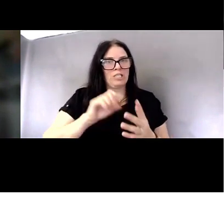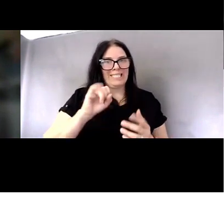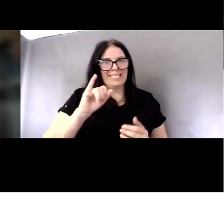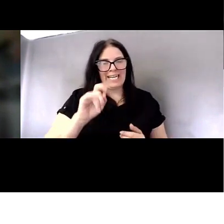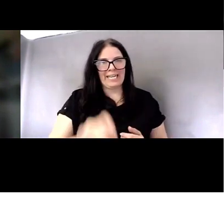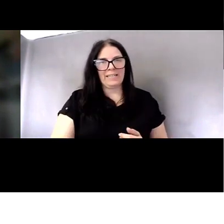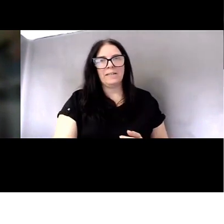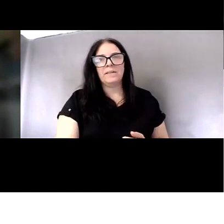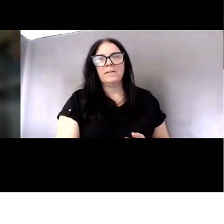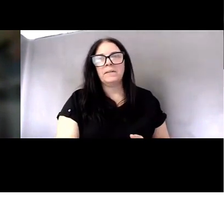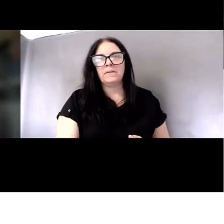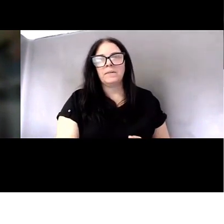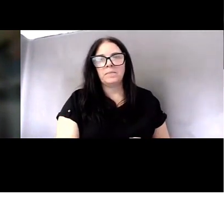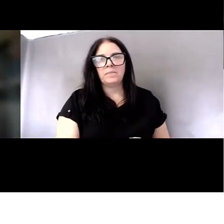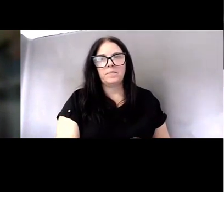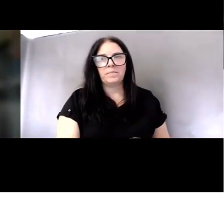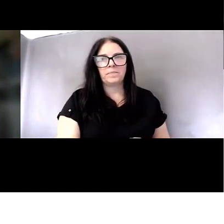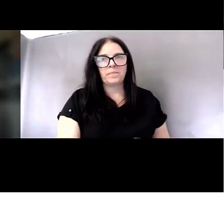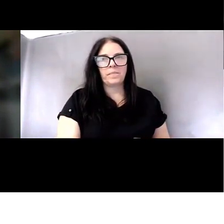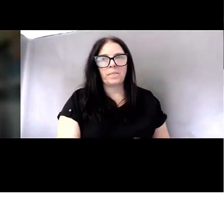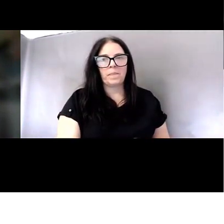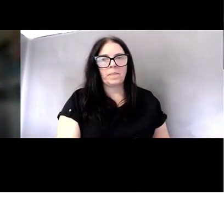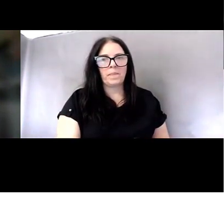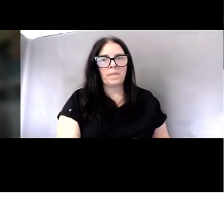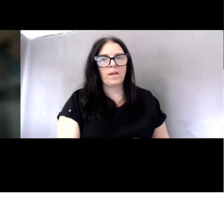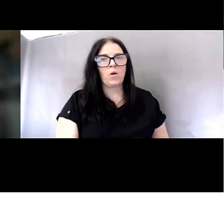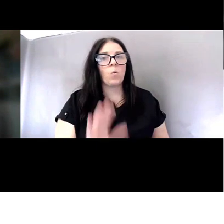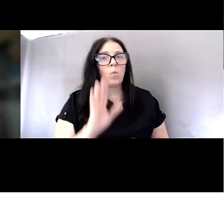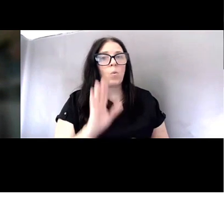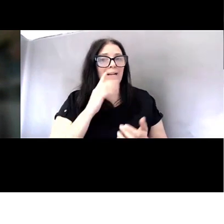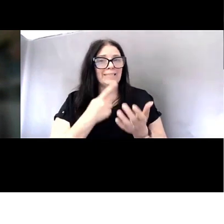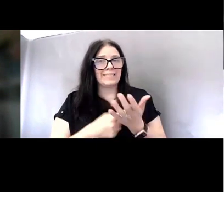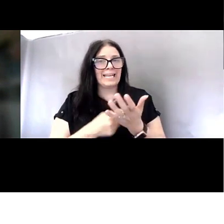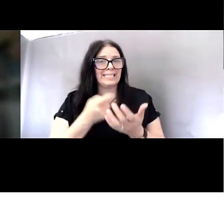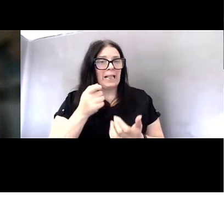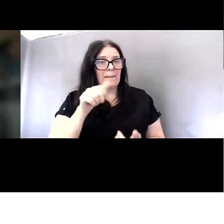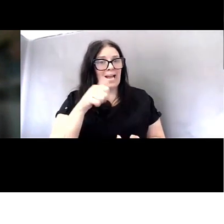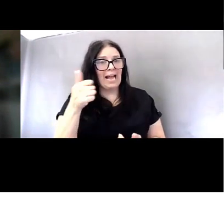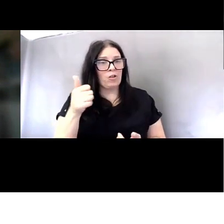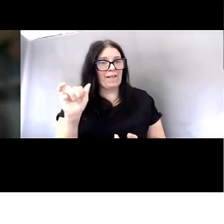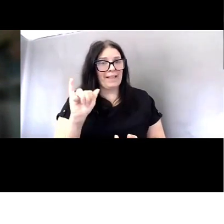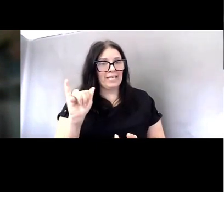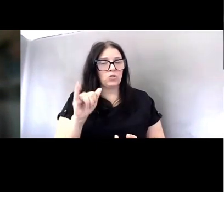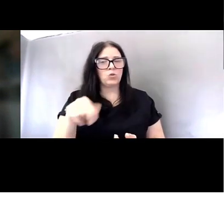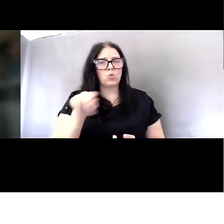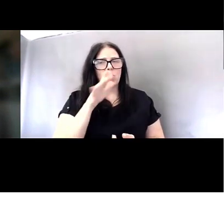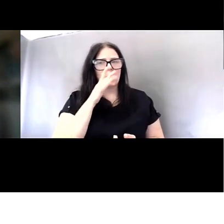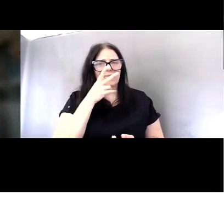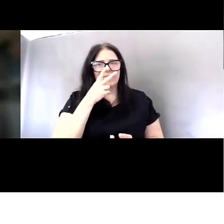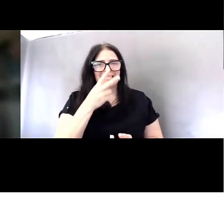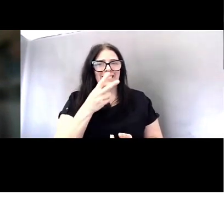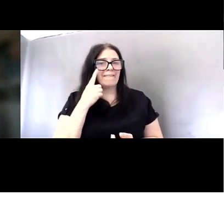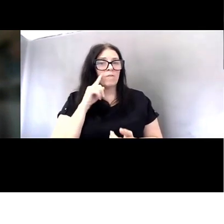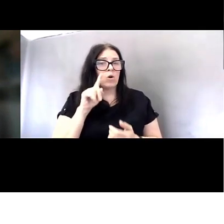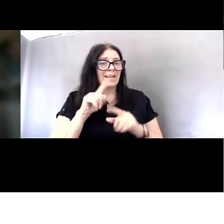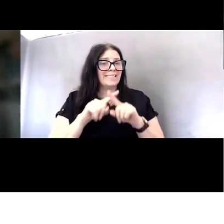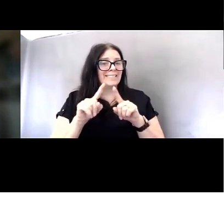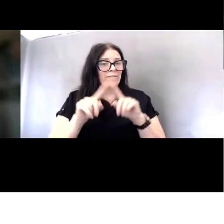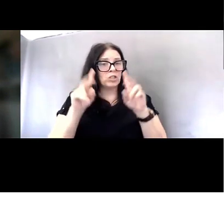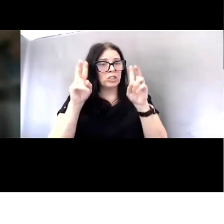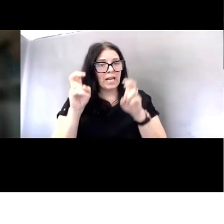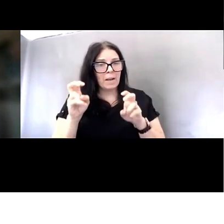we're going to talk a little bit more about a couple of other things. So you'll always see for some of the major topics,